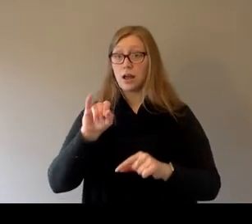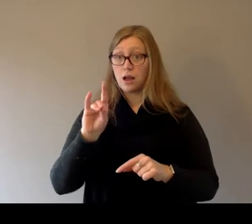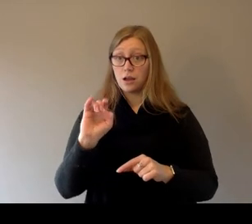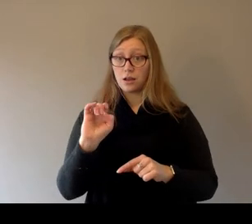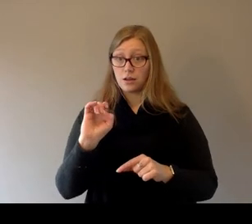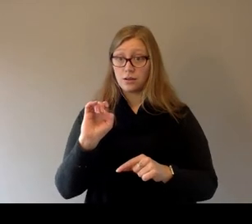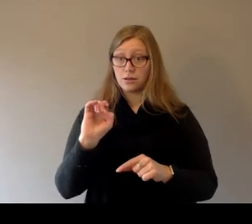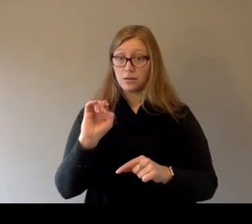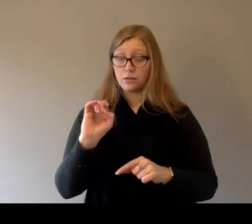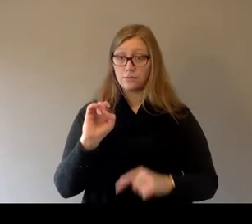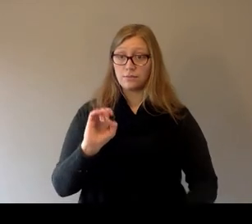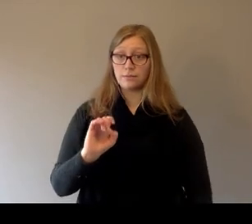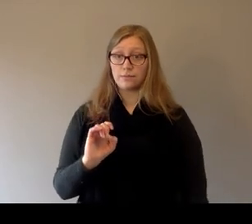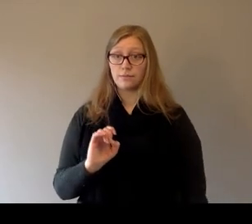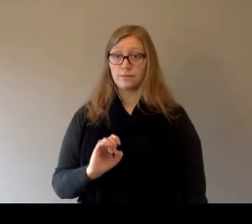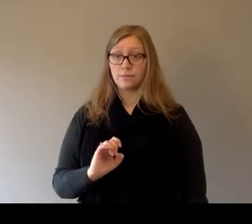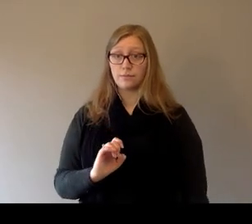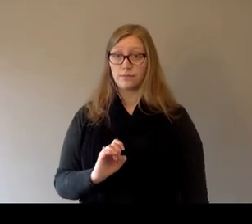side.